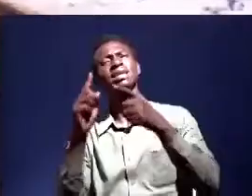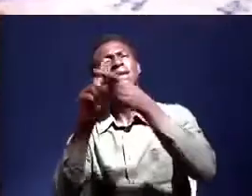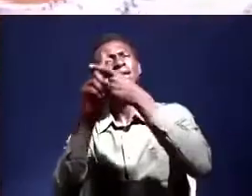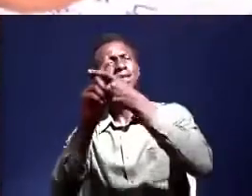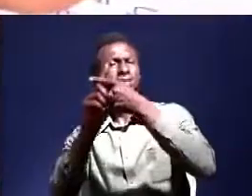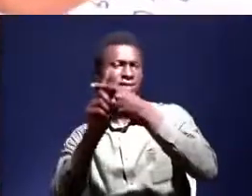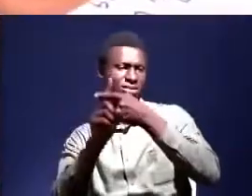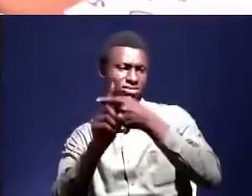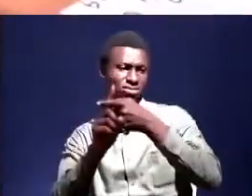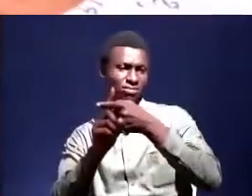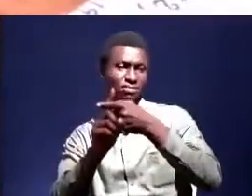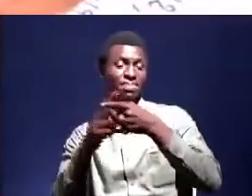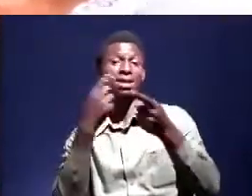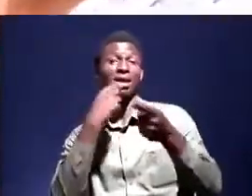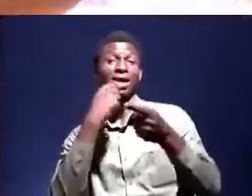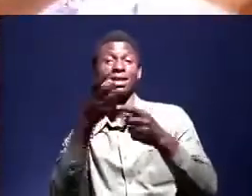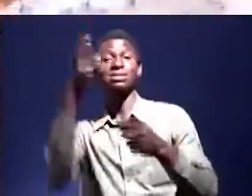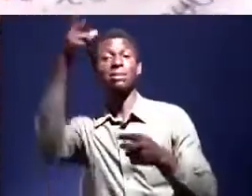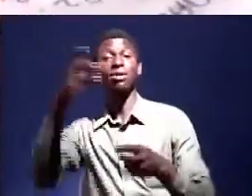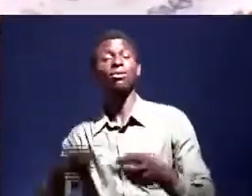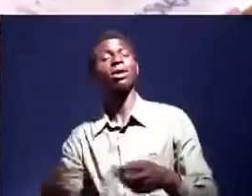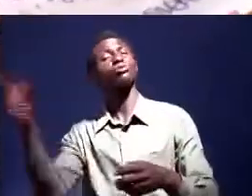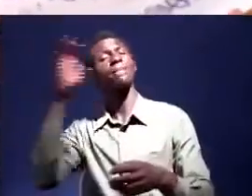3,000 souls.